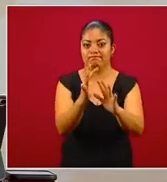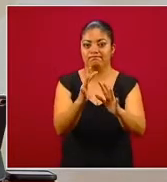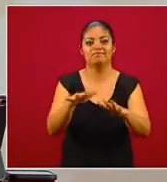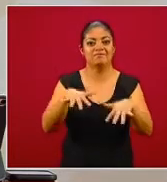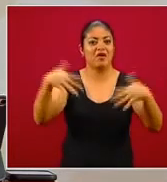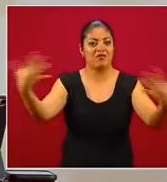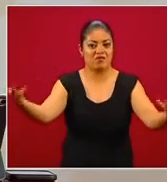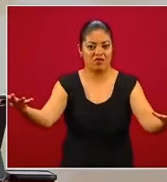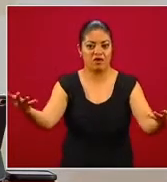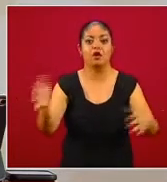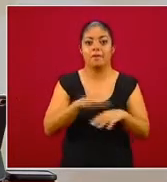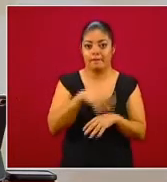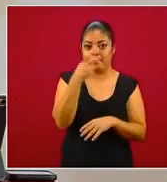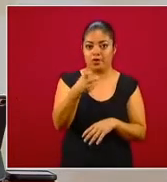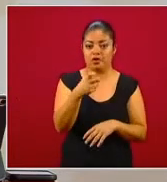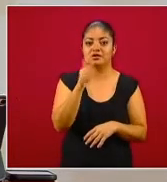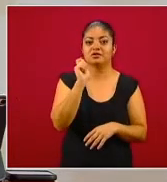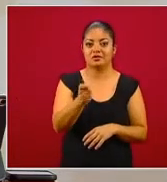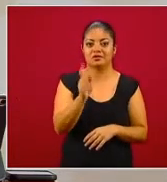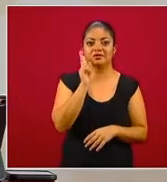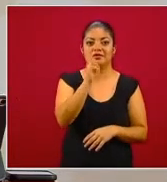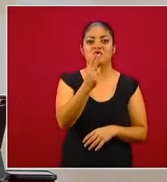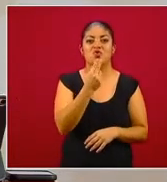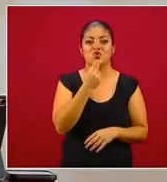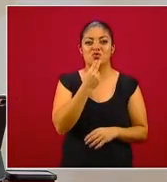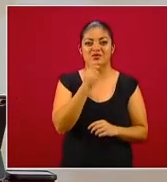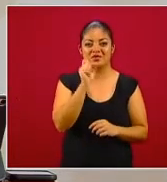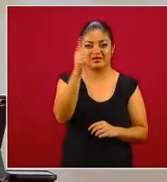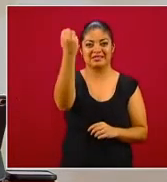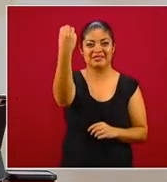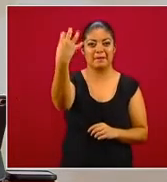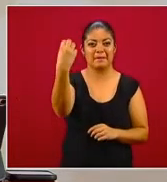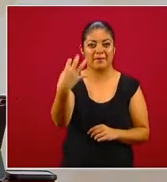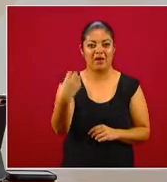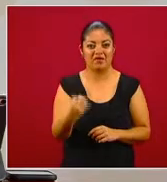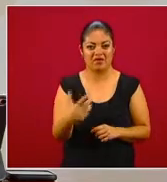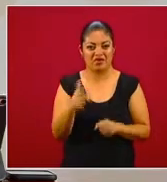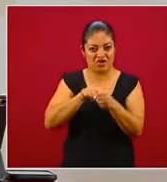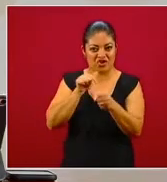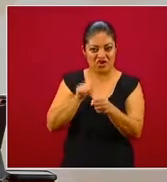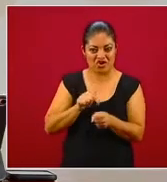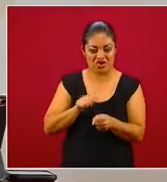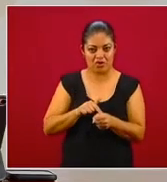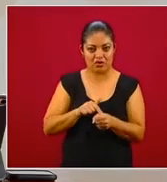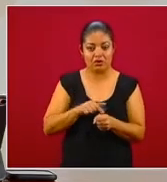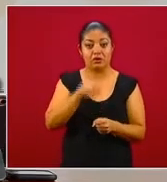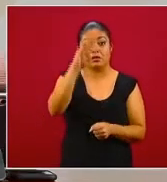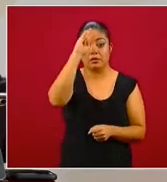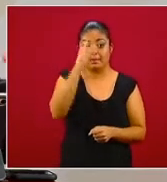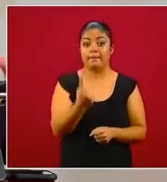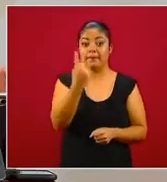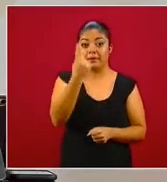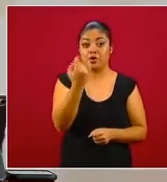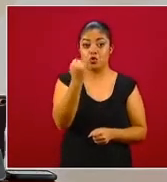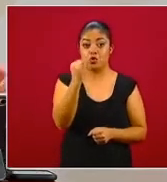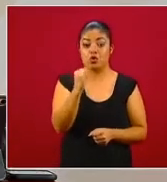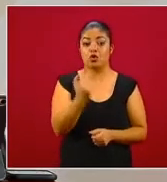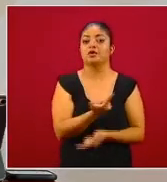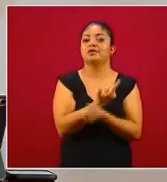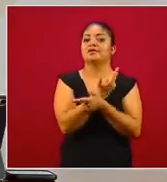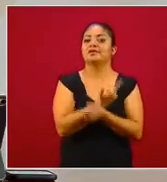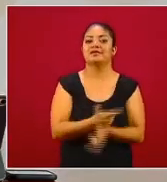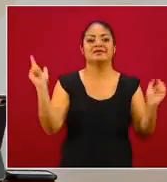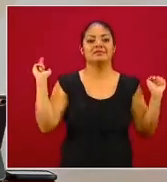to safeguard the respiratory tract, keeping your distance 1.5 meters or 2, because that's when